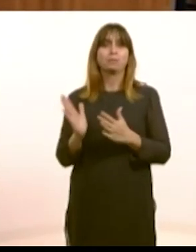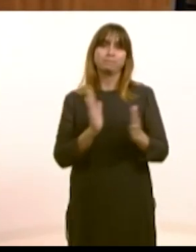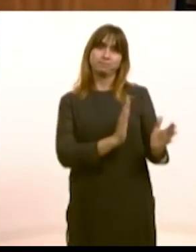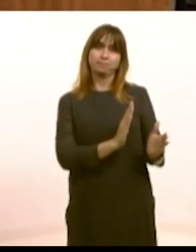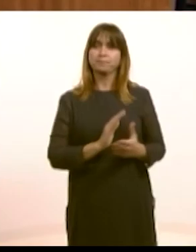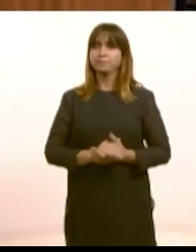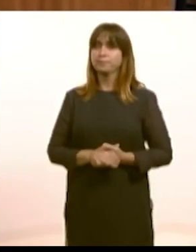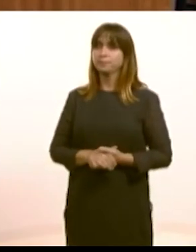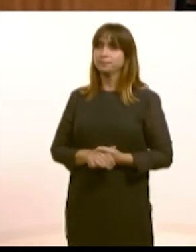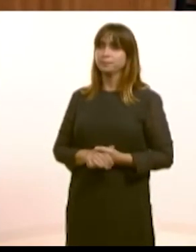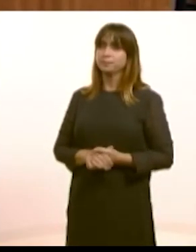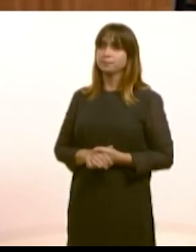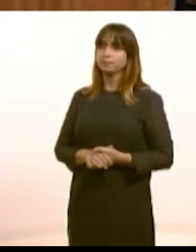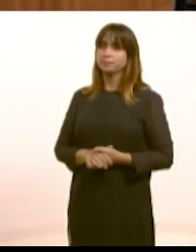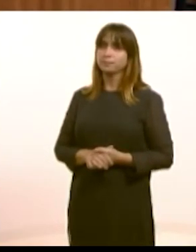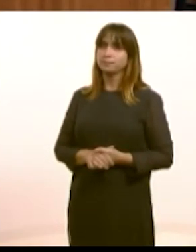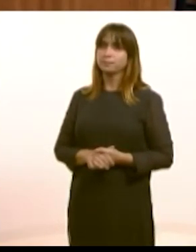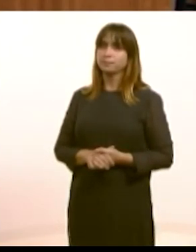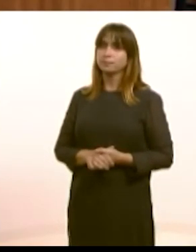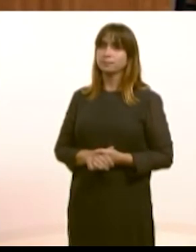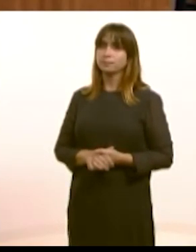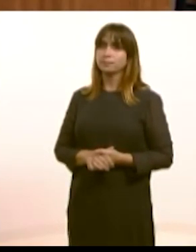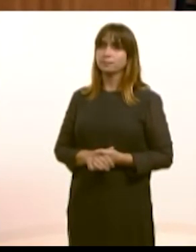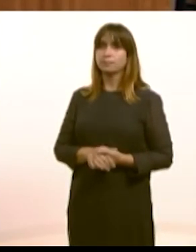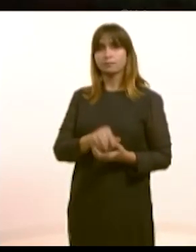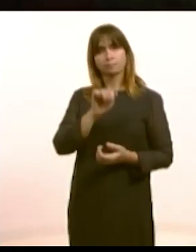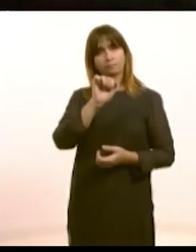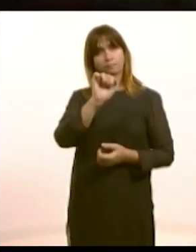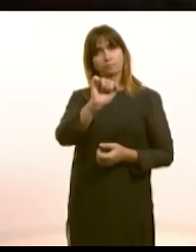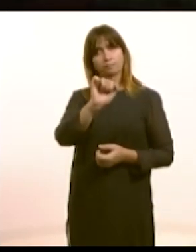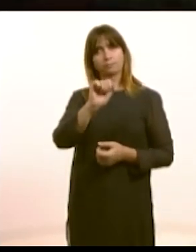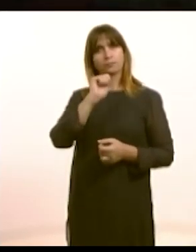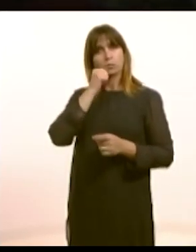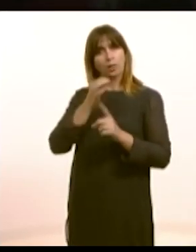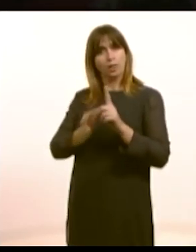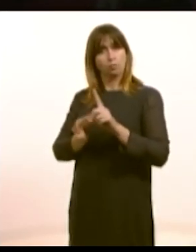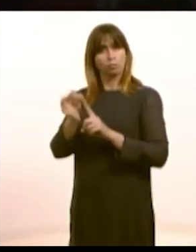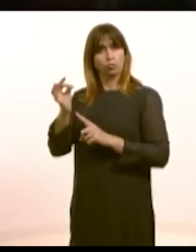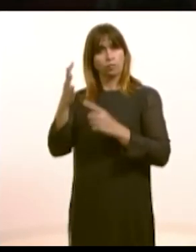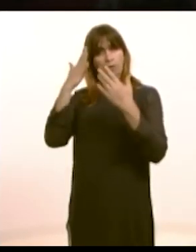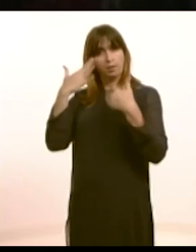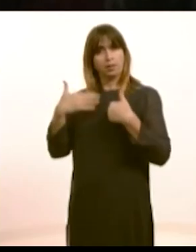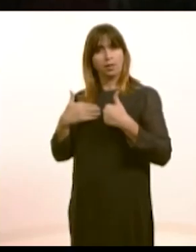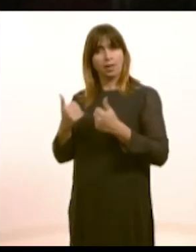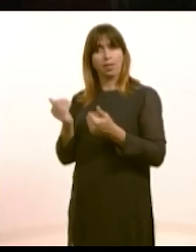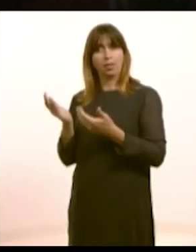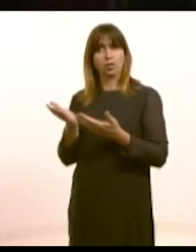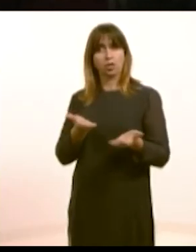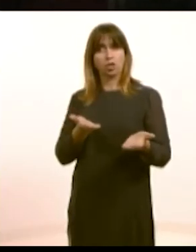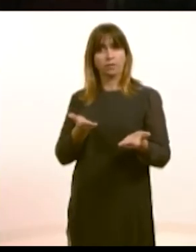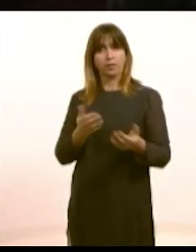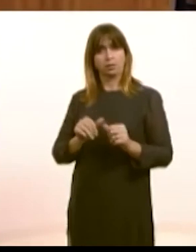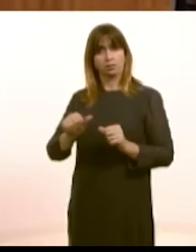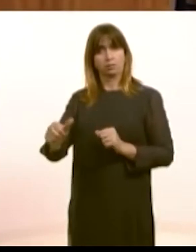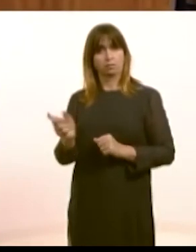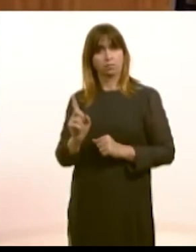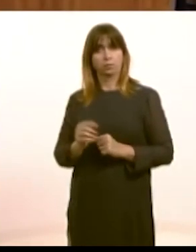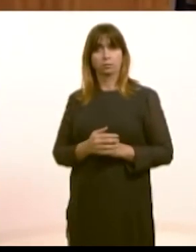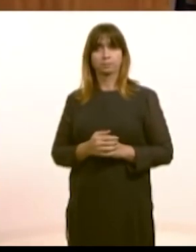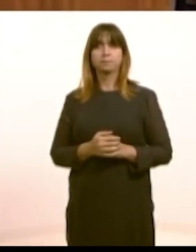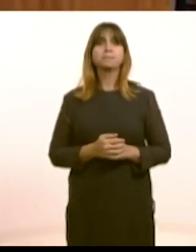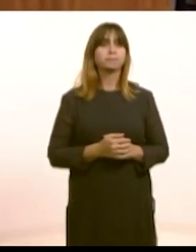Question 9, Mohammed Ashkin. Presiding officer, what plan does the Welsh Government have to improve mental health services during the 5th Assembly, please? Yes, we've made a number